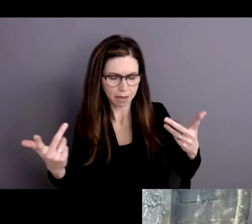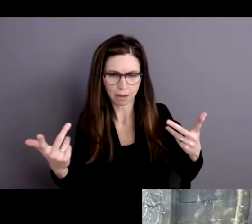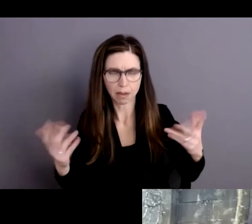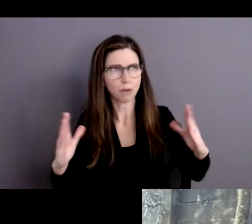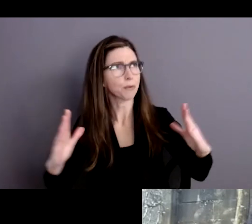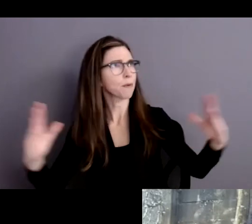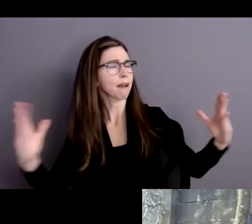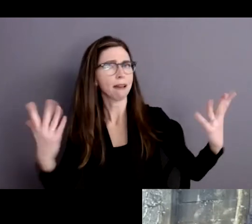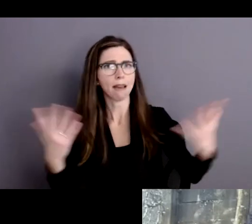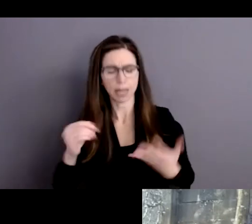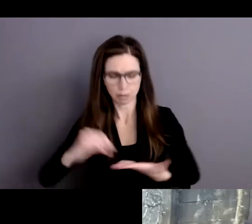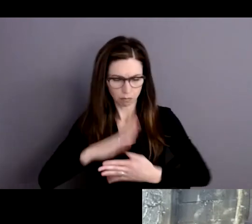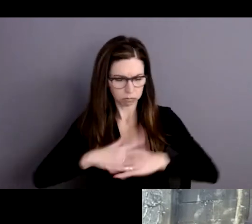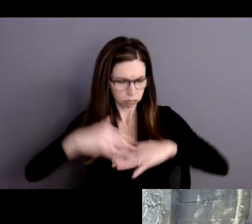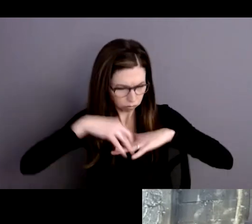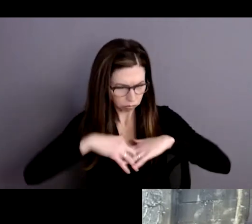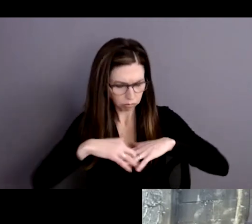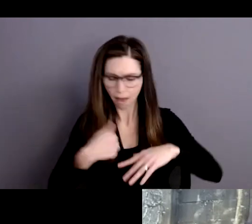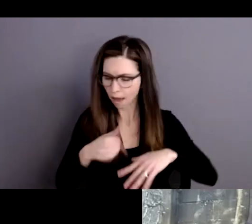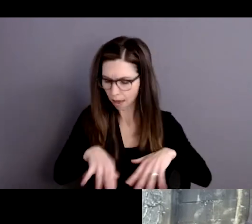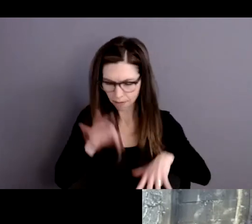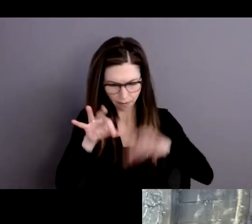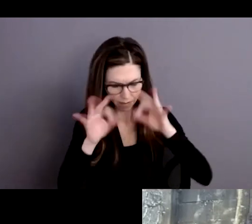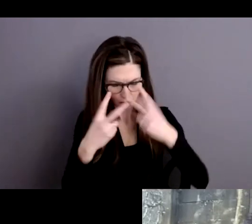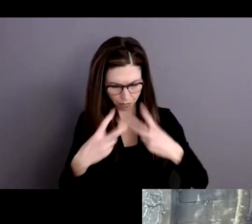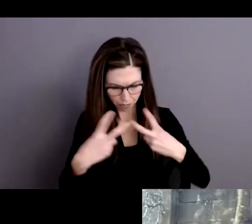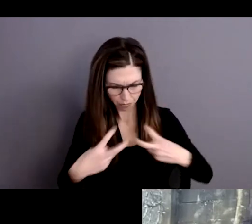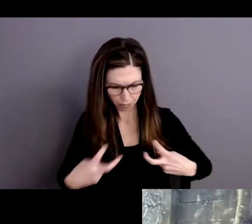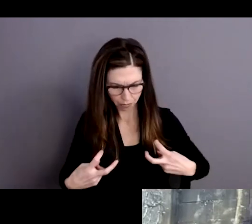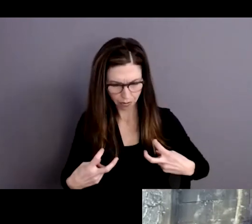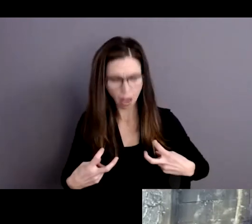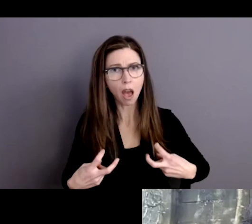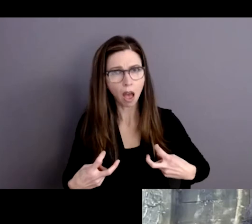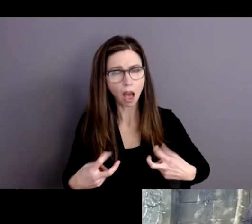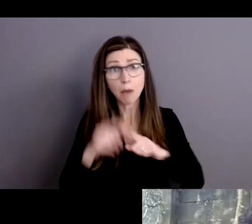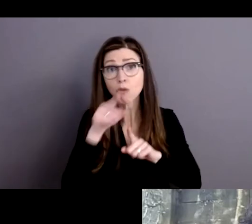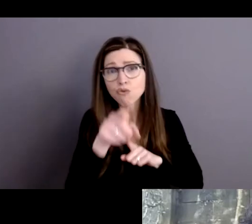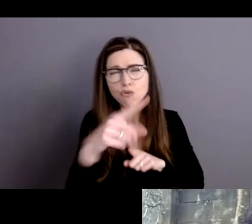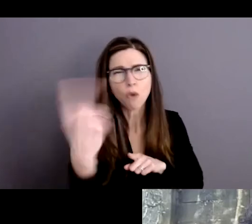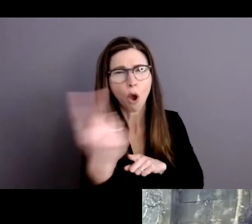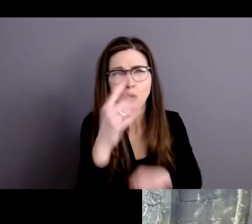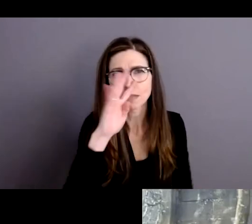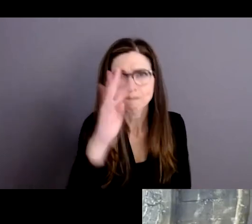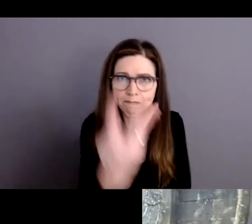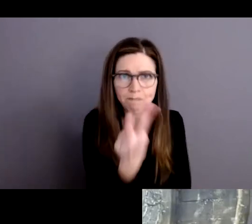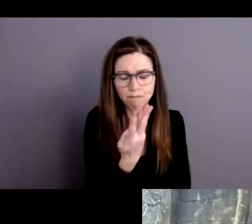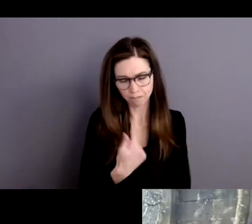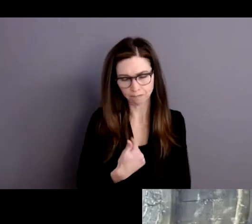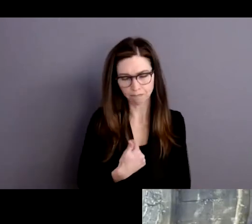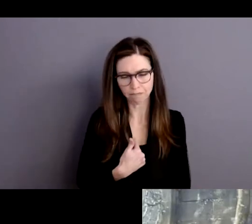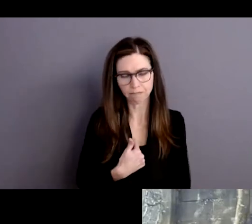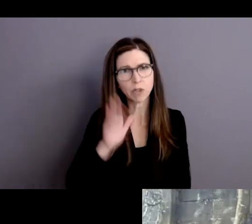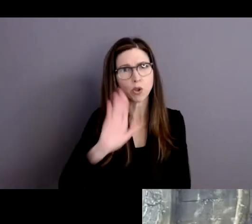I finally found the words to say, but you always have your back to me. All the words that